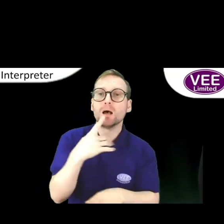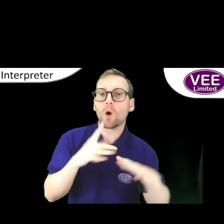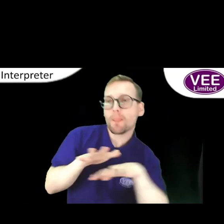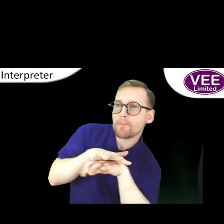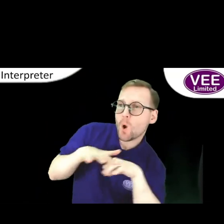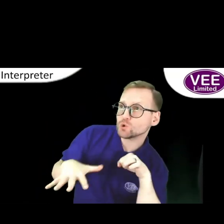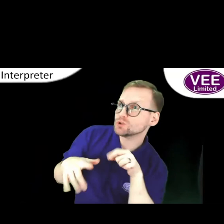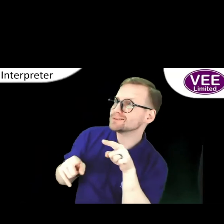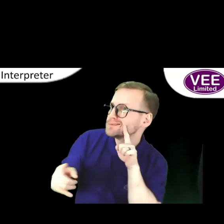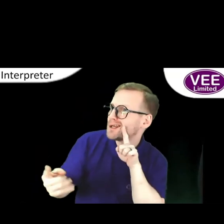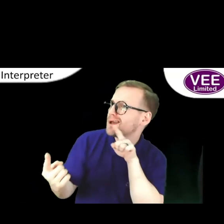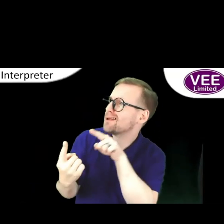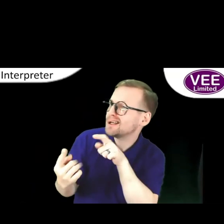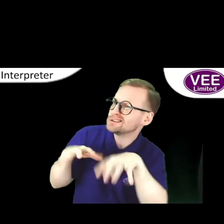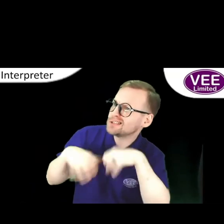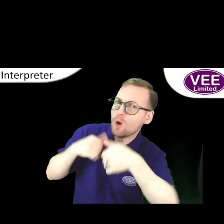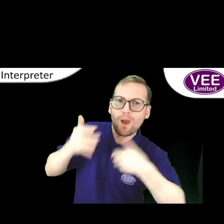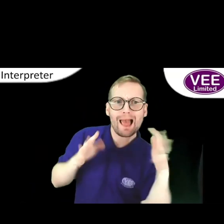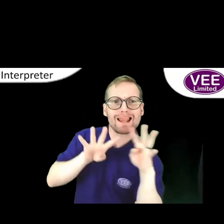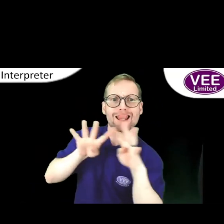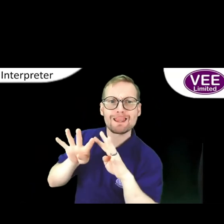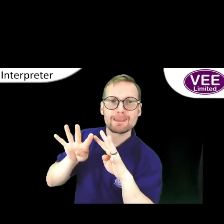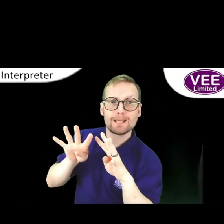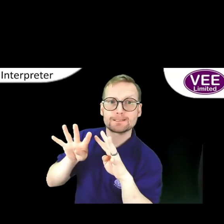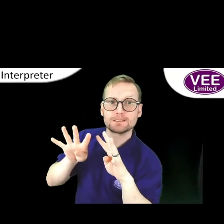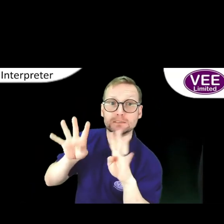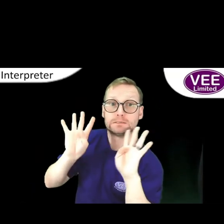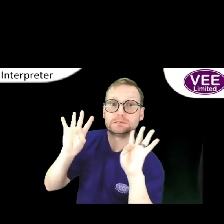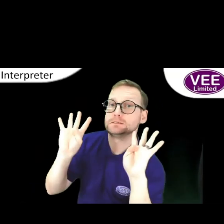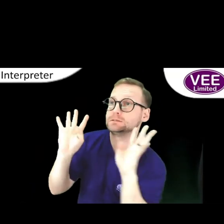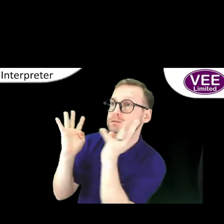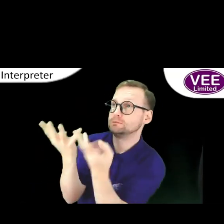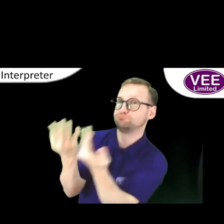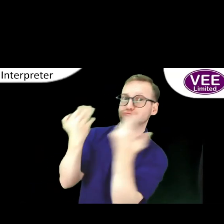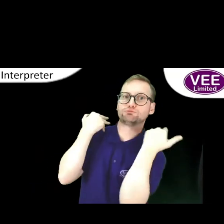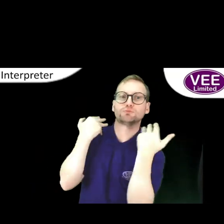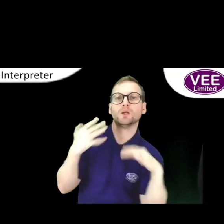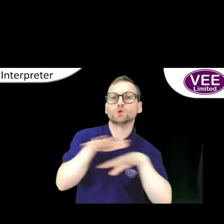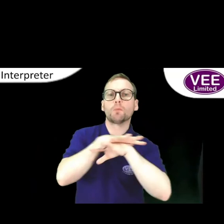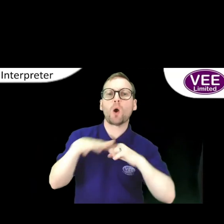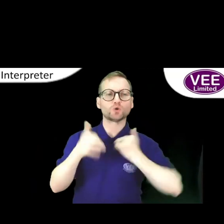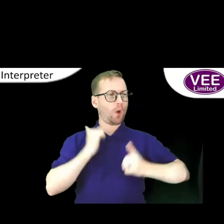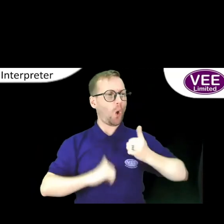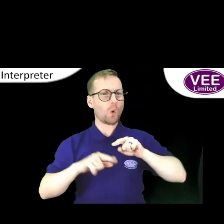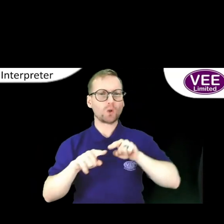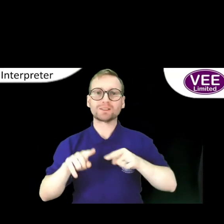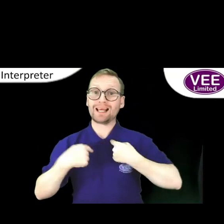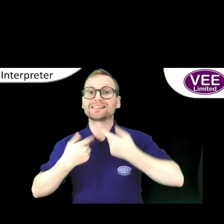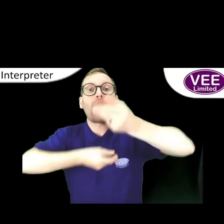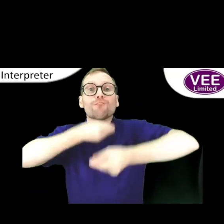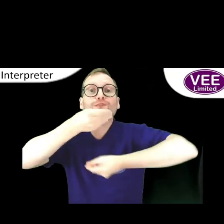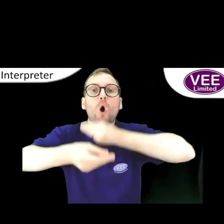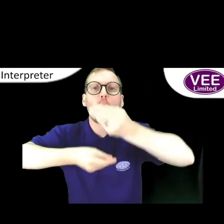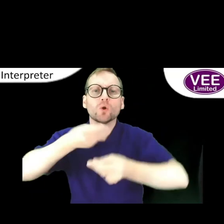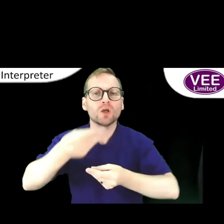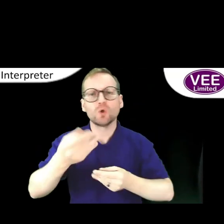they started well, they quickly turned their tails. So poachers bold as Zion fold, keep up